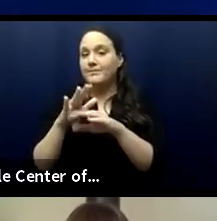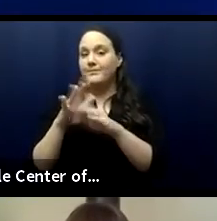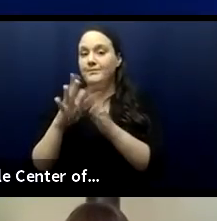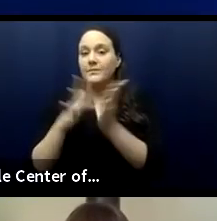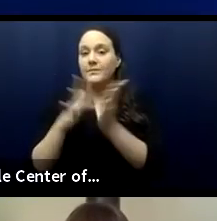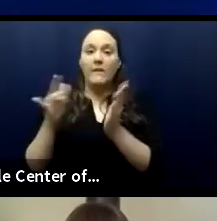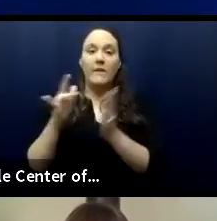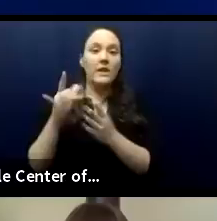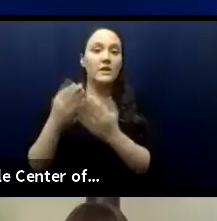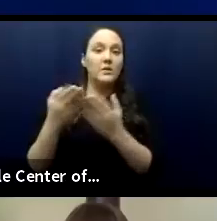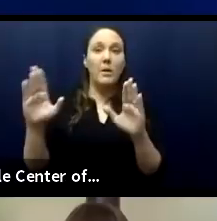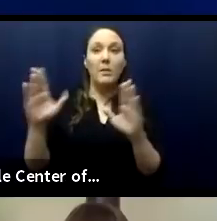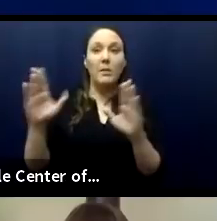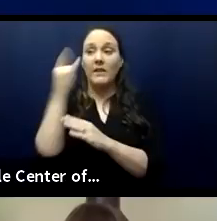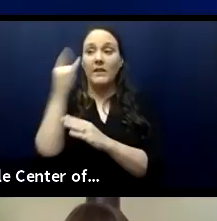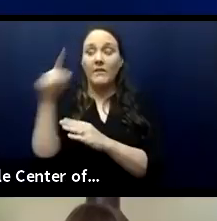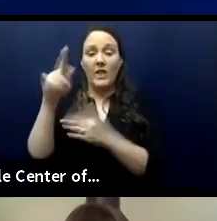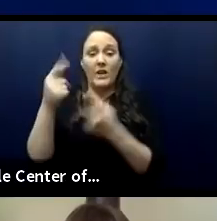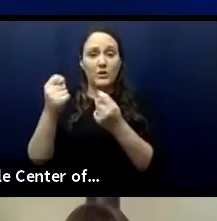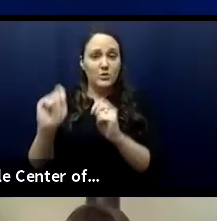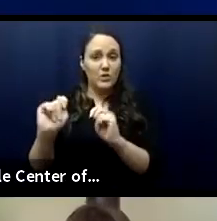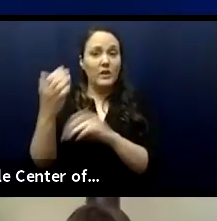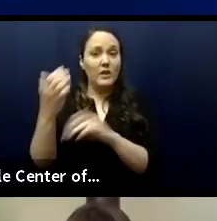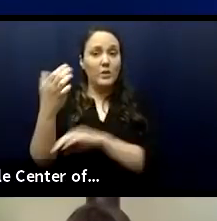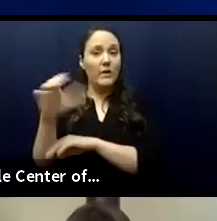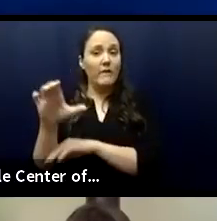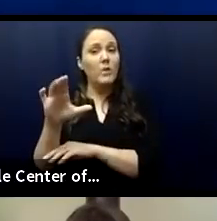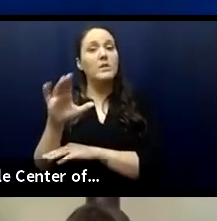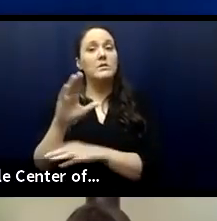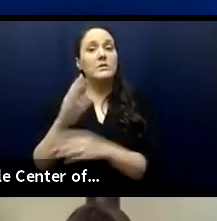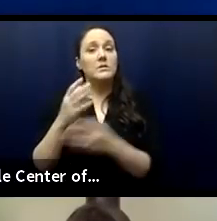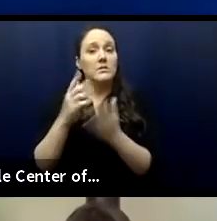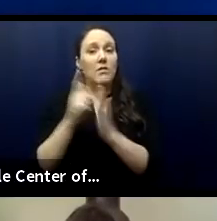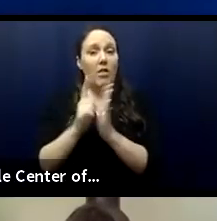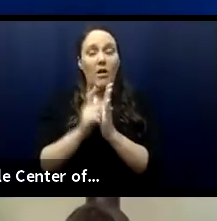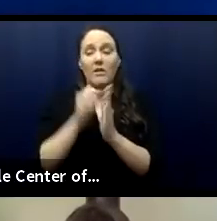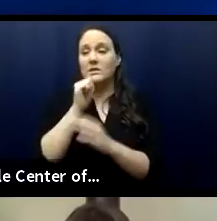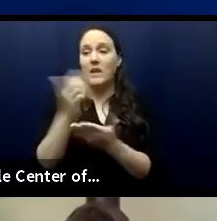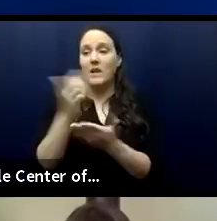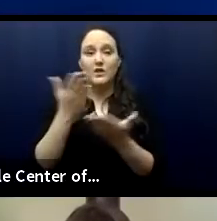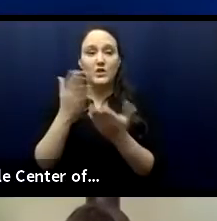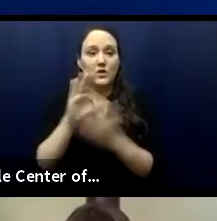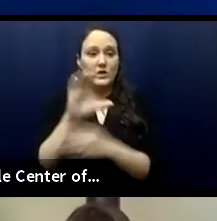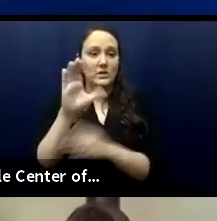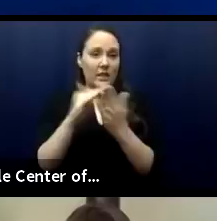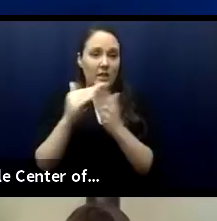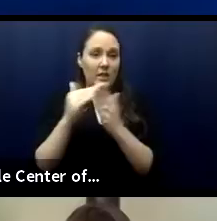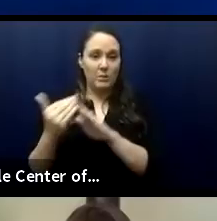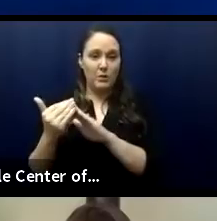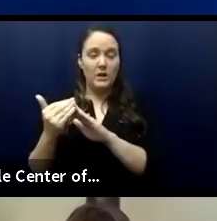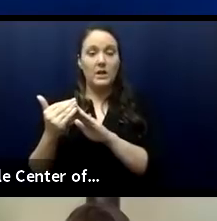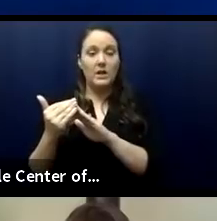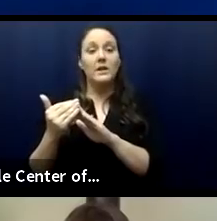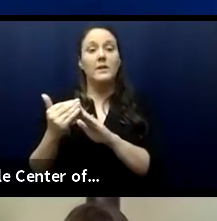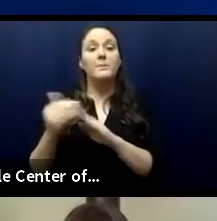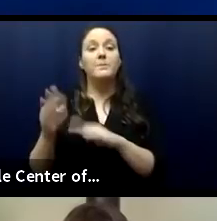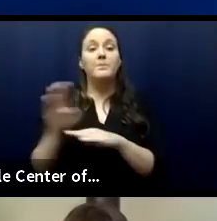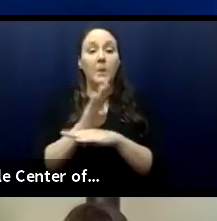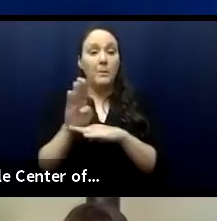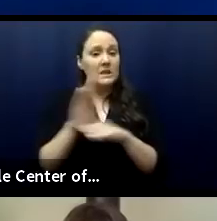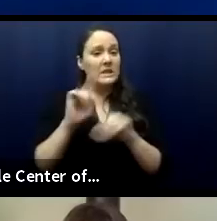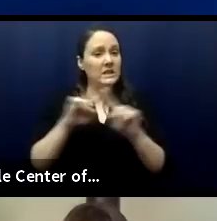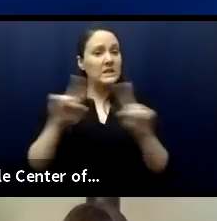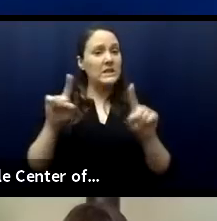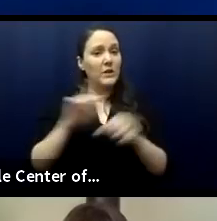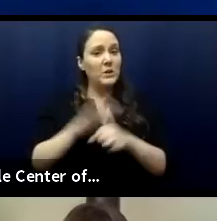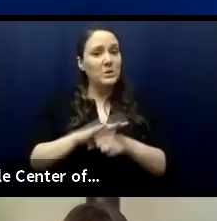a mandate of businesses that are compliant is a disservice to our community. Businesses are under unique strain right now, and this needs to